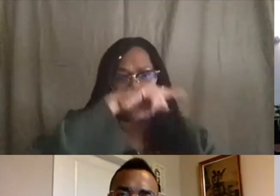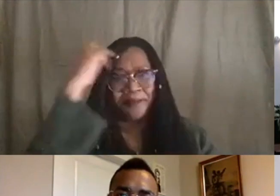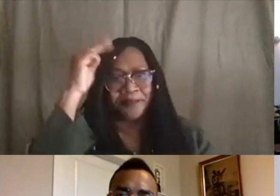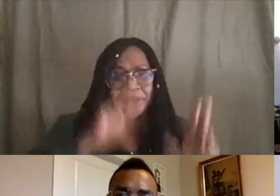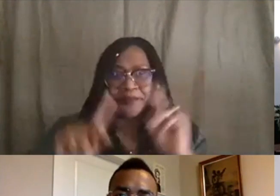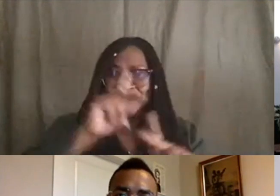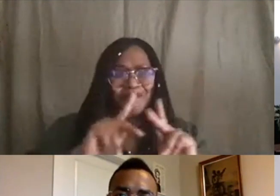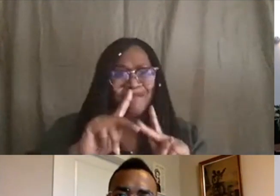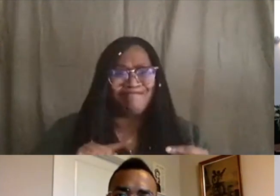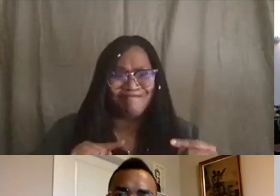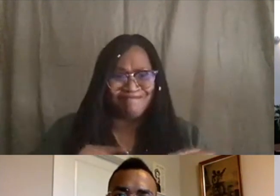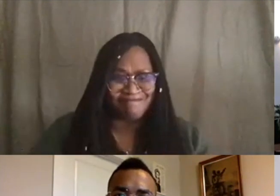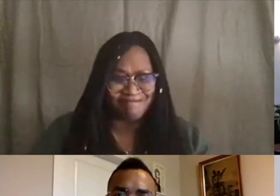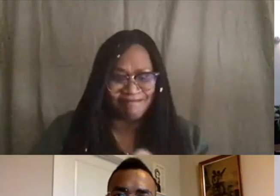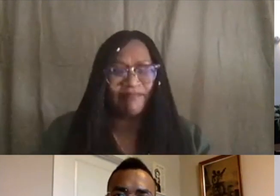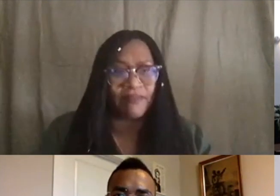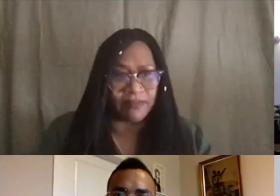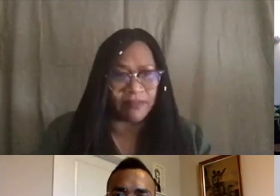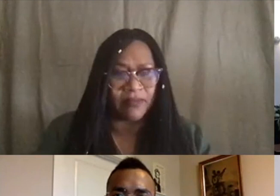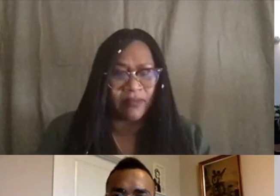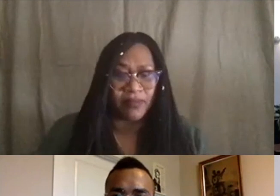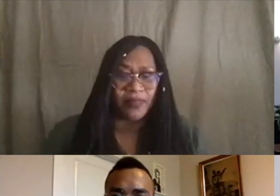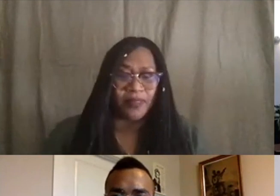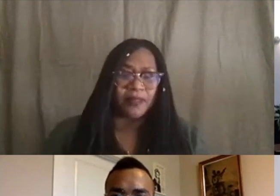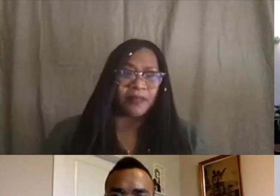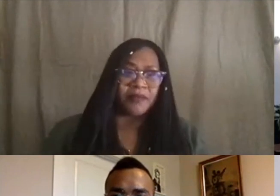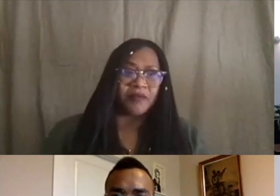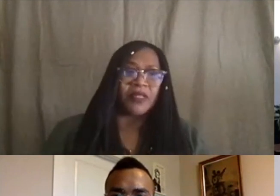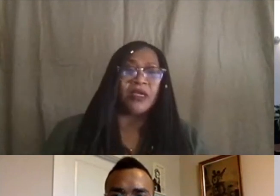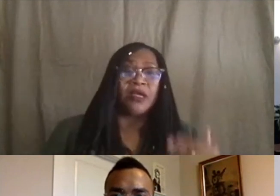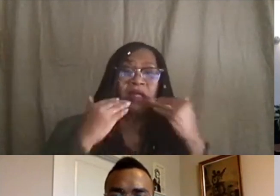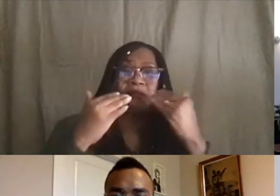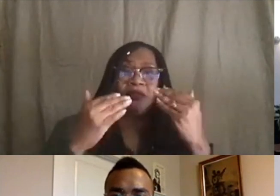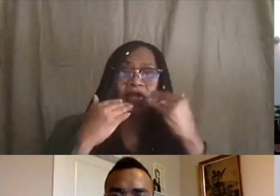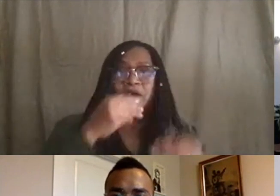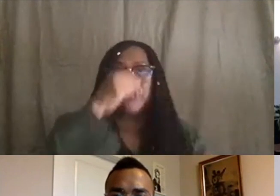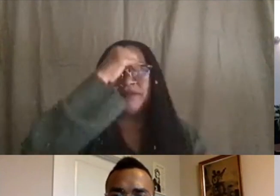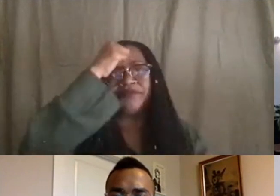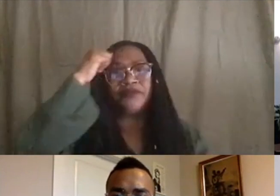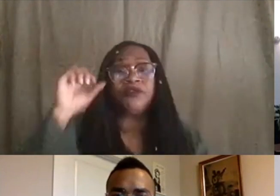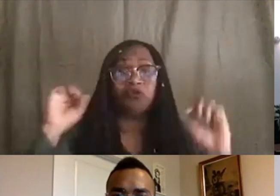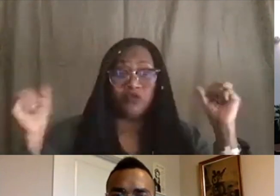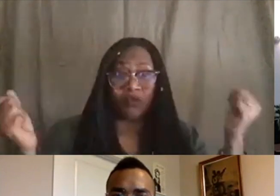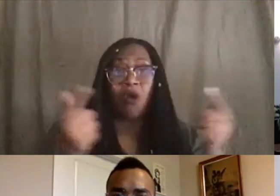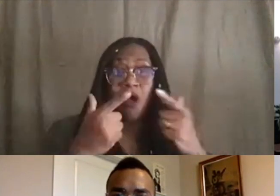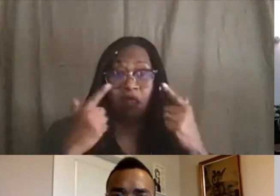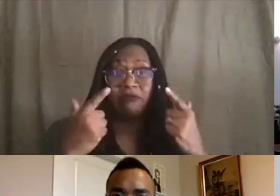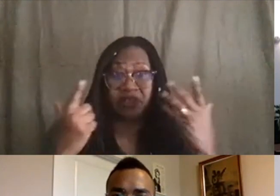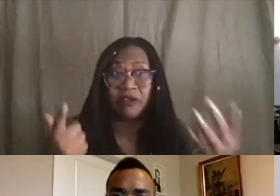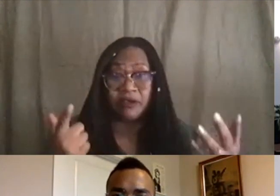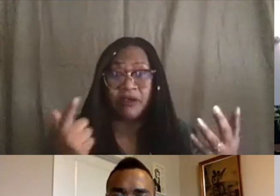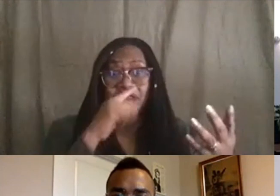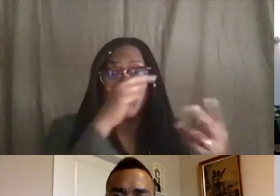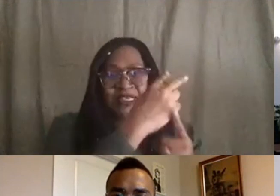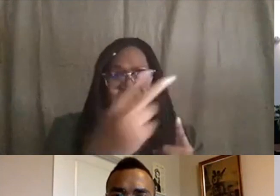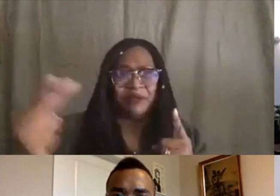Thank you. to all of you, like these reflections, I'm